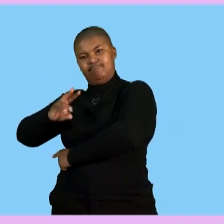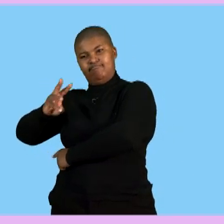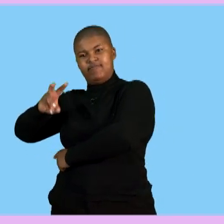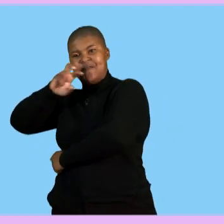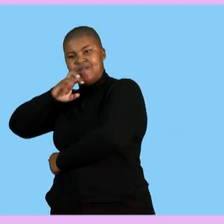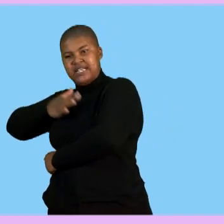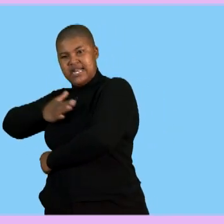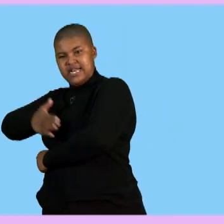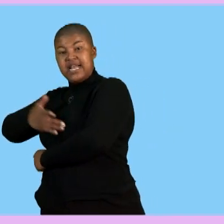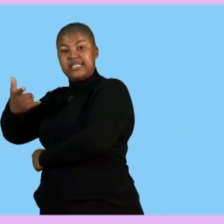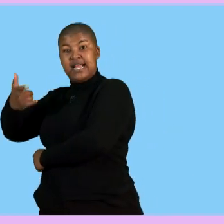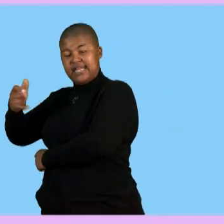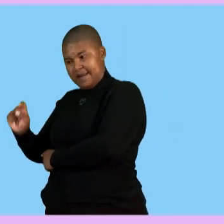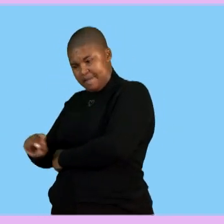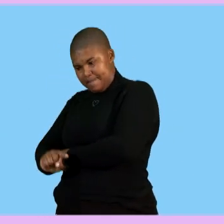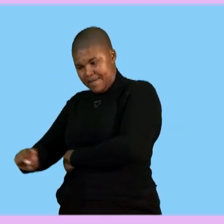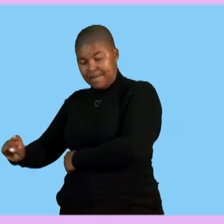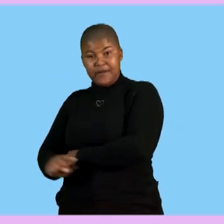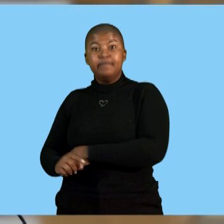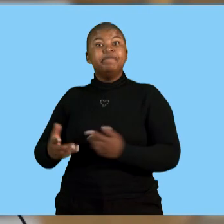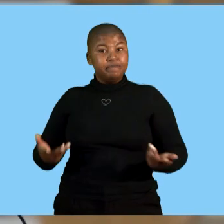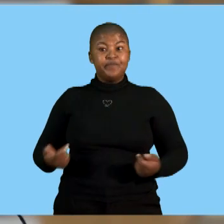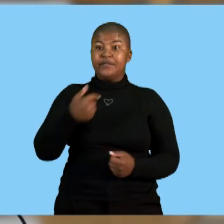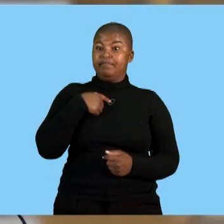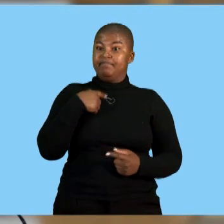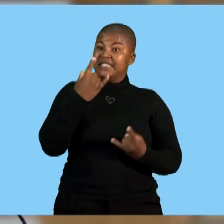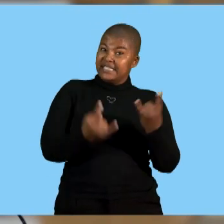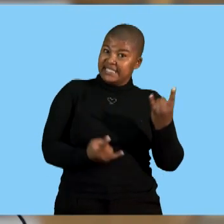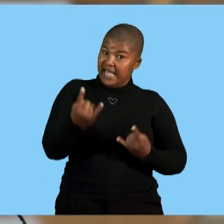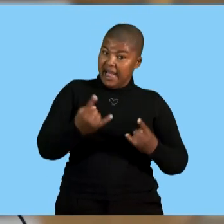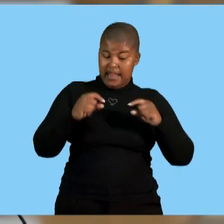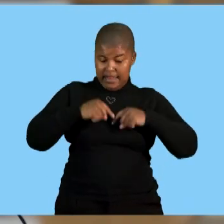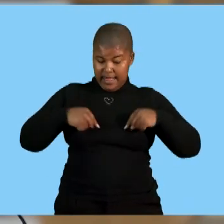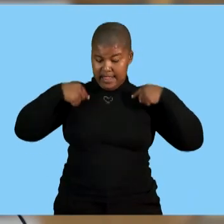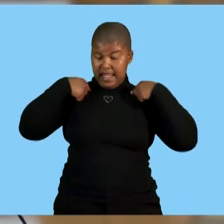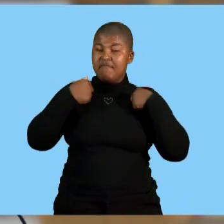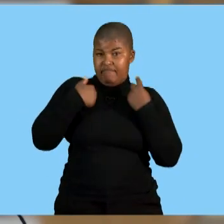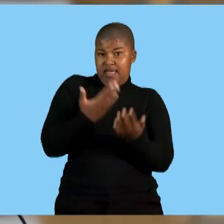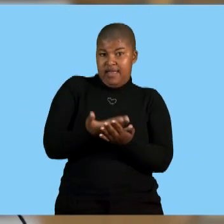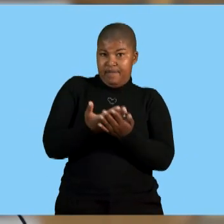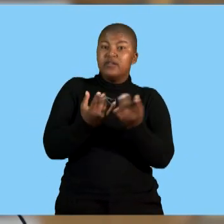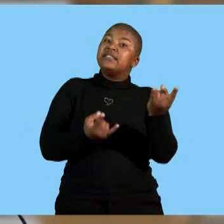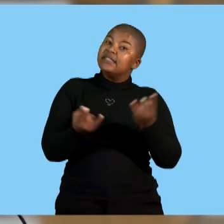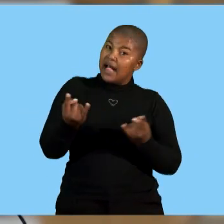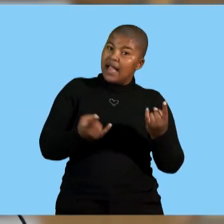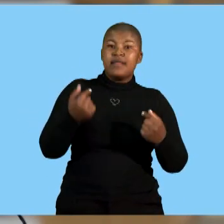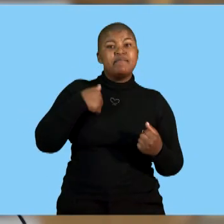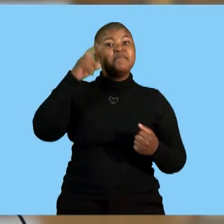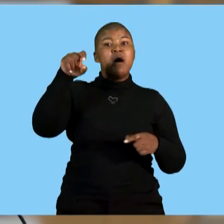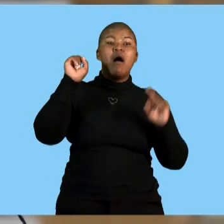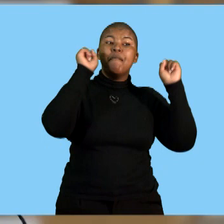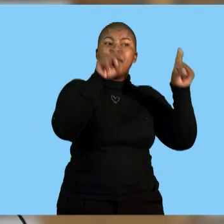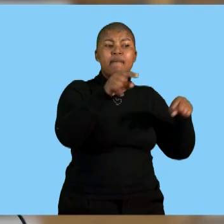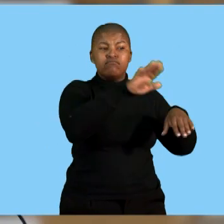Now remember, if I sell necklaces, I need to be able to sell them. So I need to be able to go to